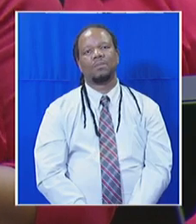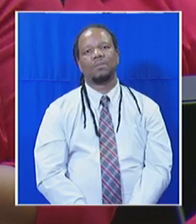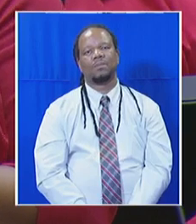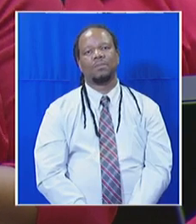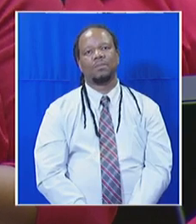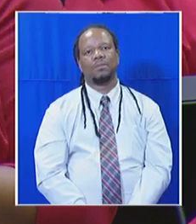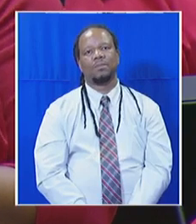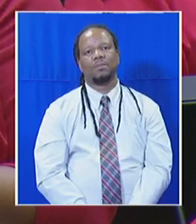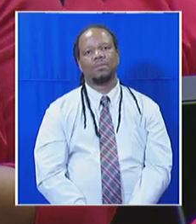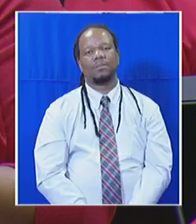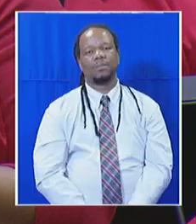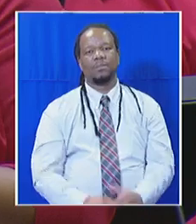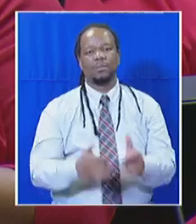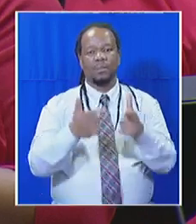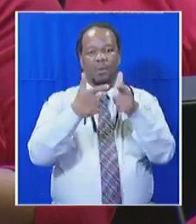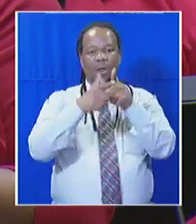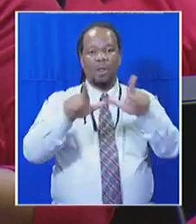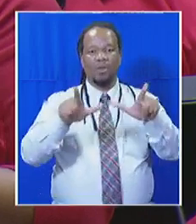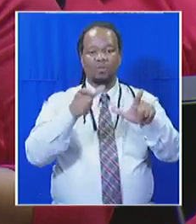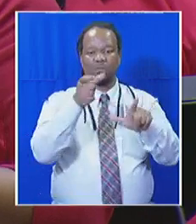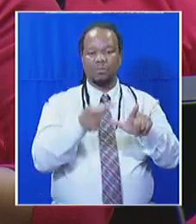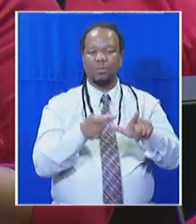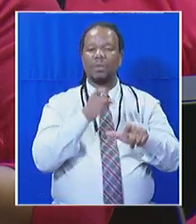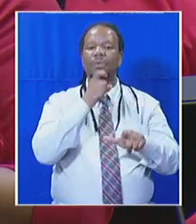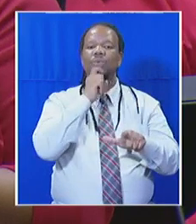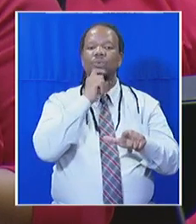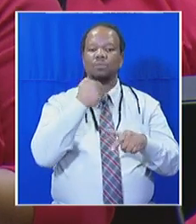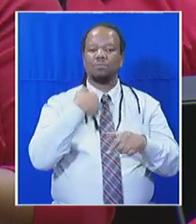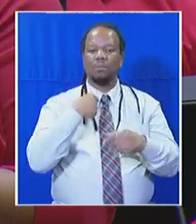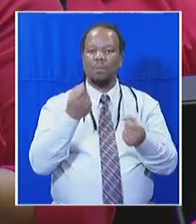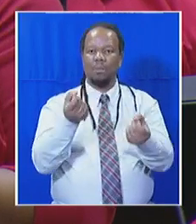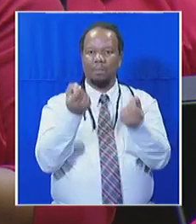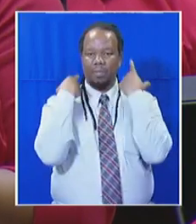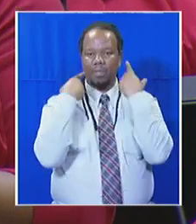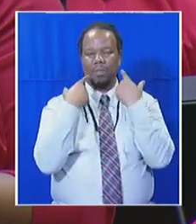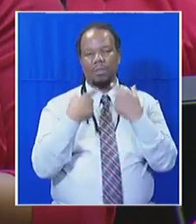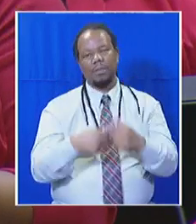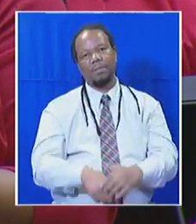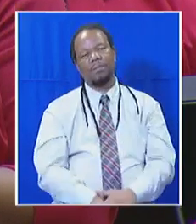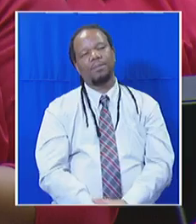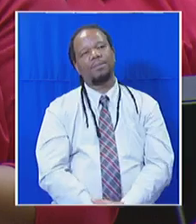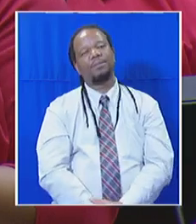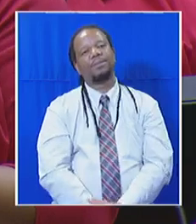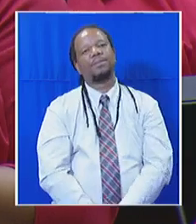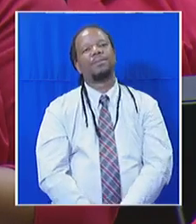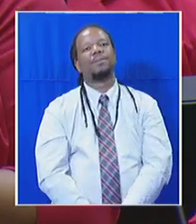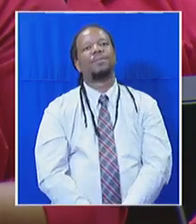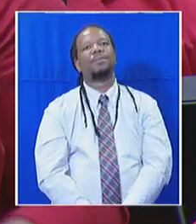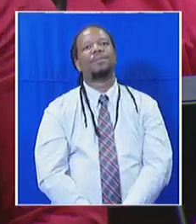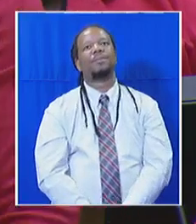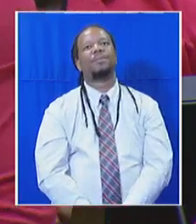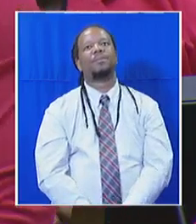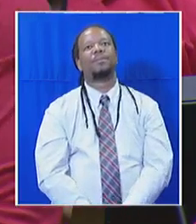sengwe se re se bitsang gore e ne le kopanyo ya maafrikanere le maZulu. Honorable member,